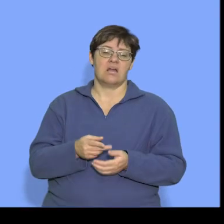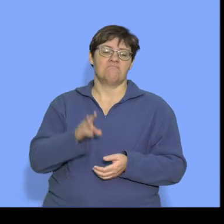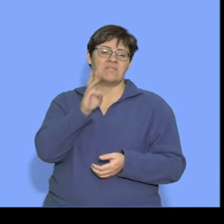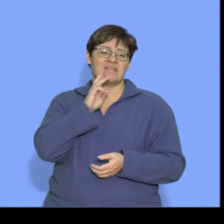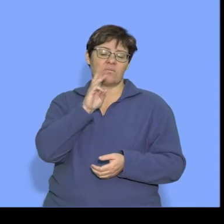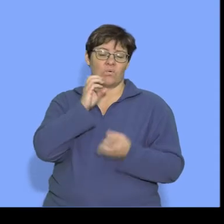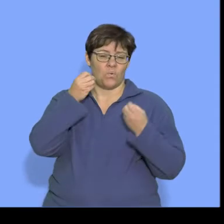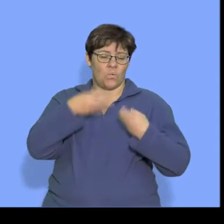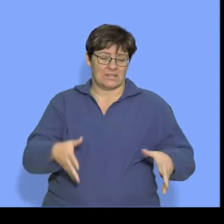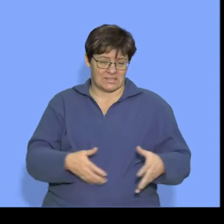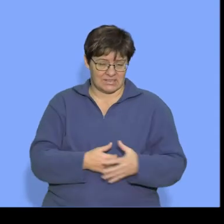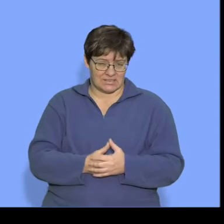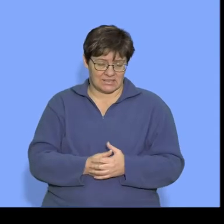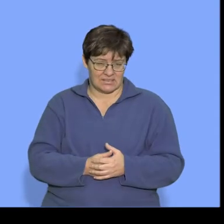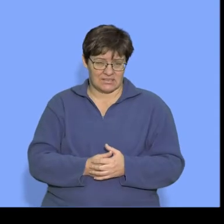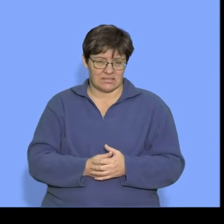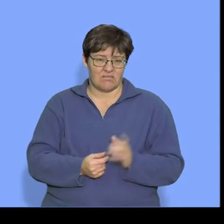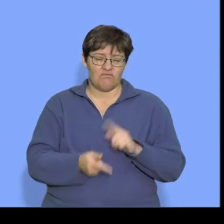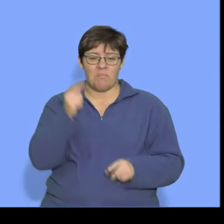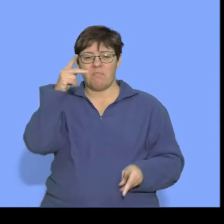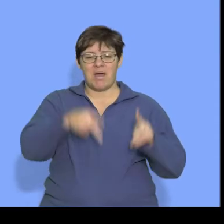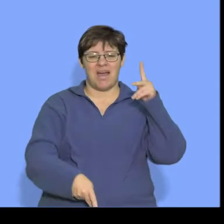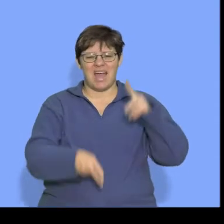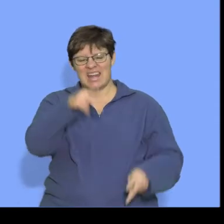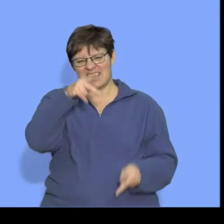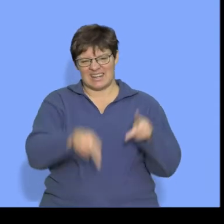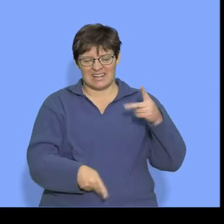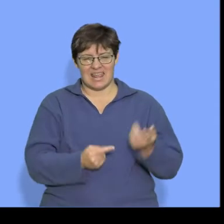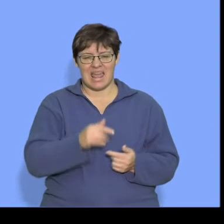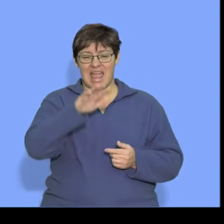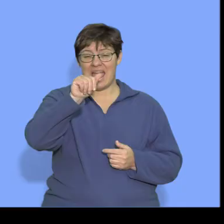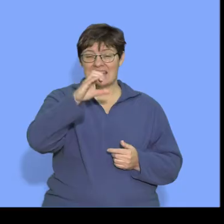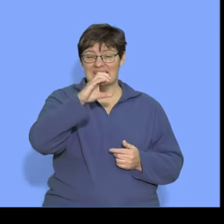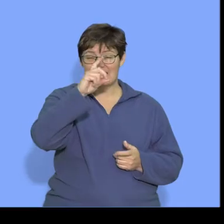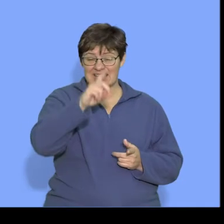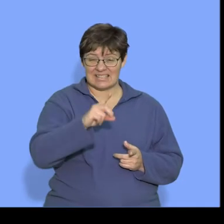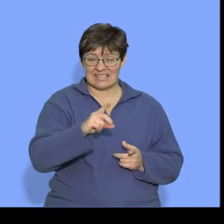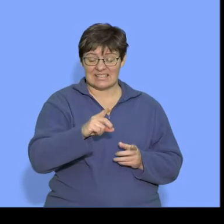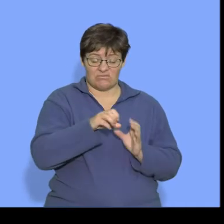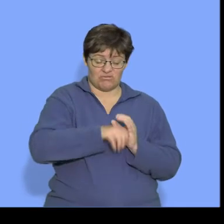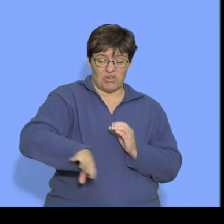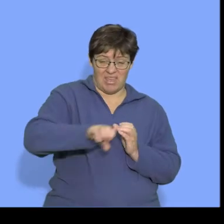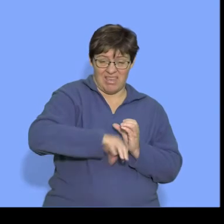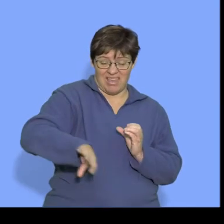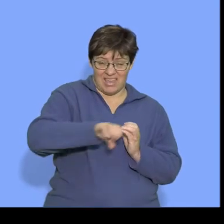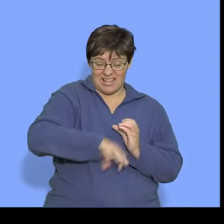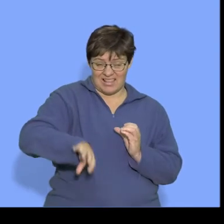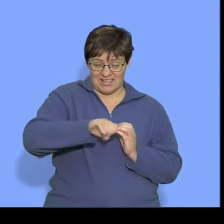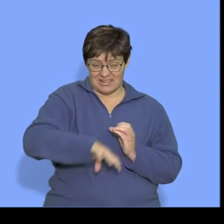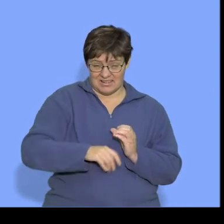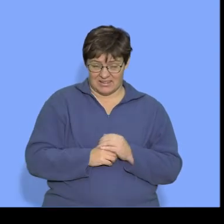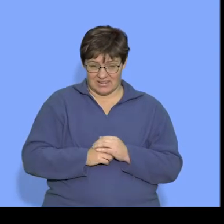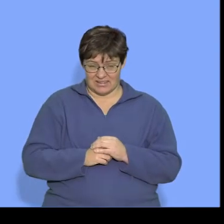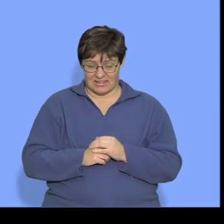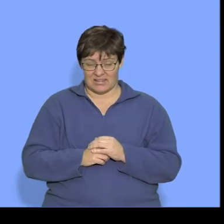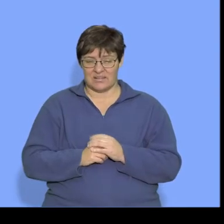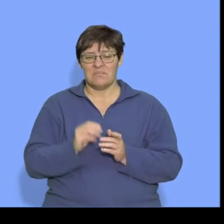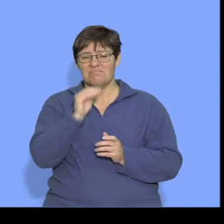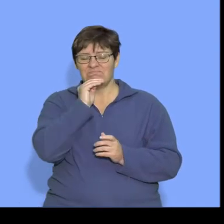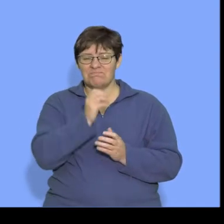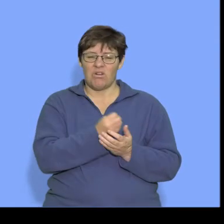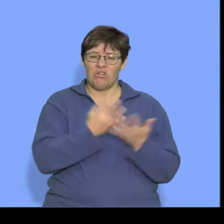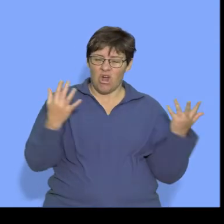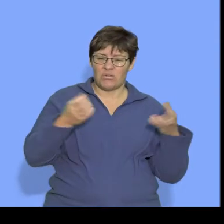So we talk about from mines, when we talk about acid drain-offs, or in industries that produce lots of